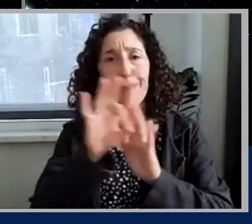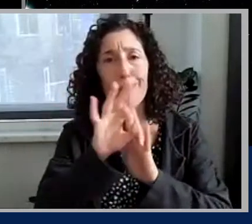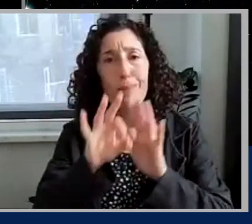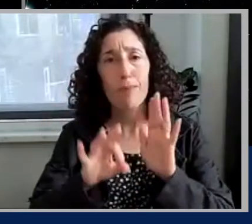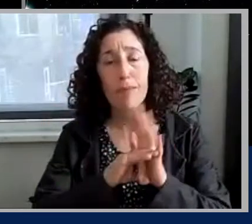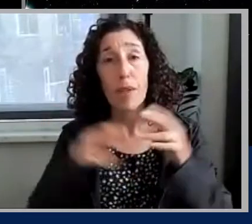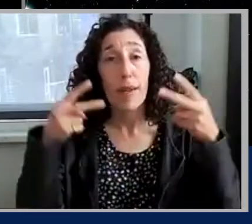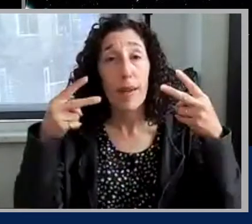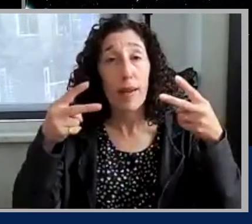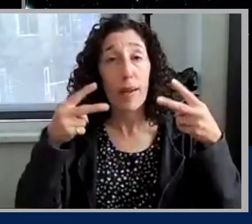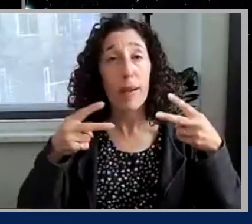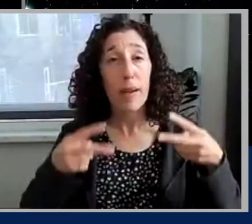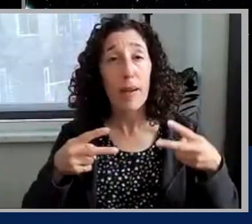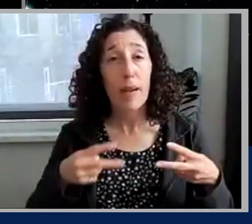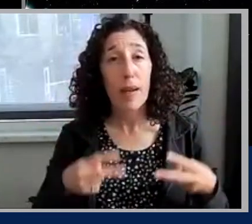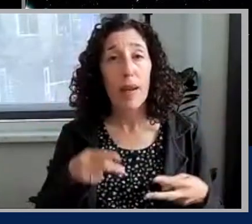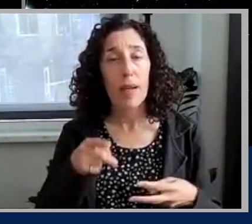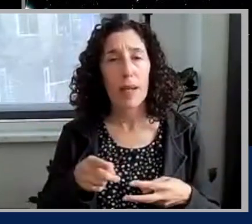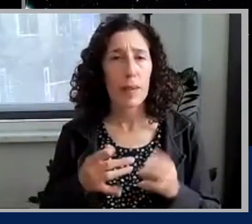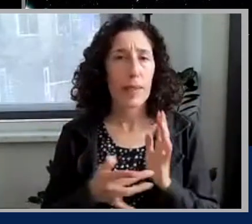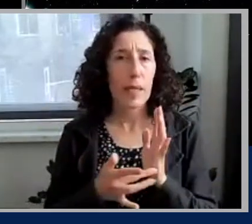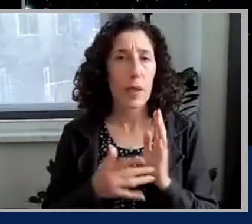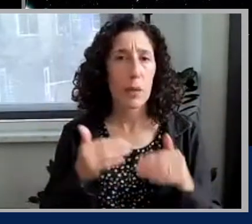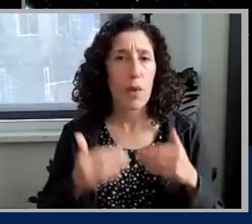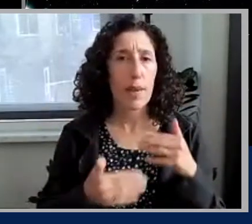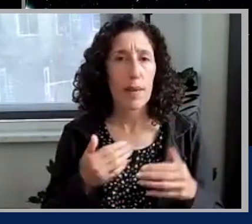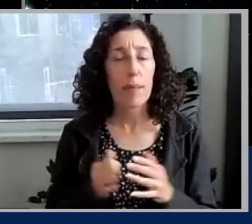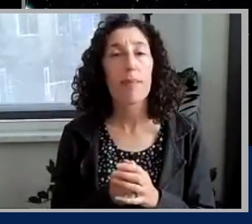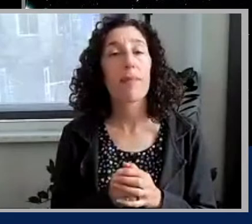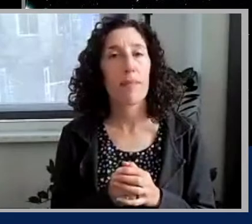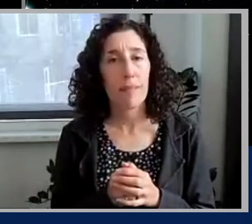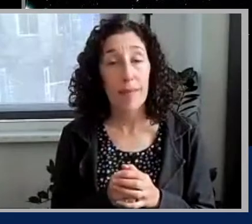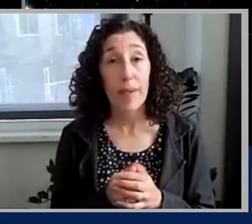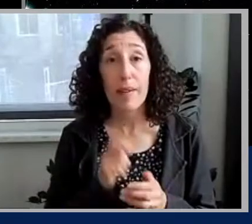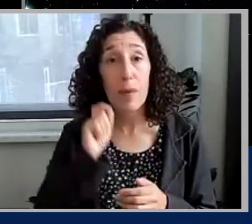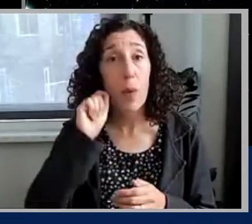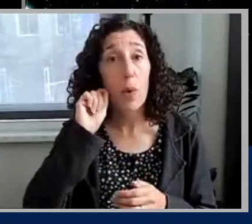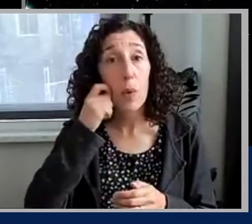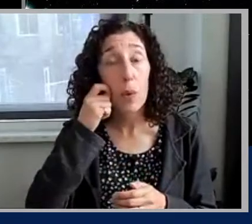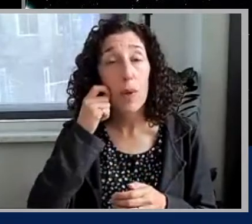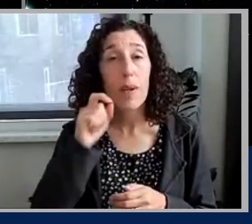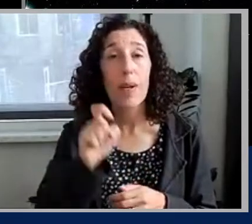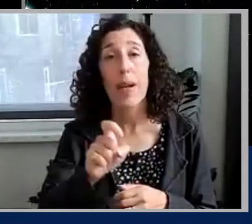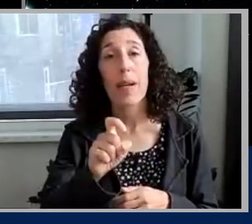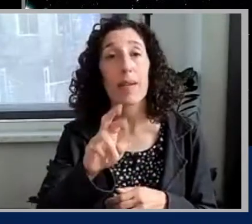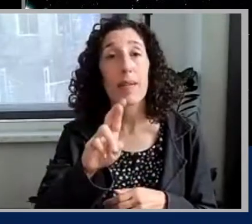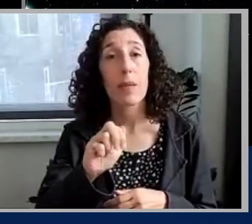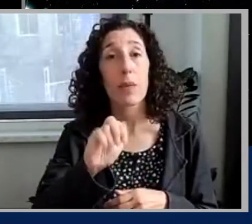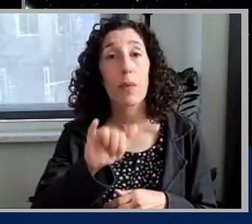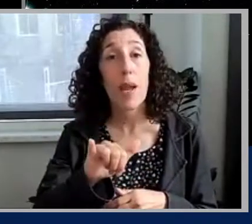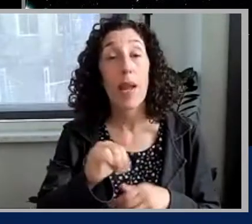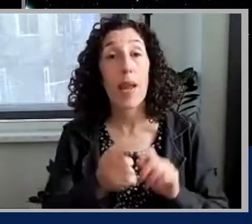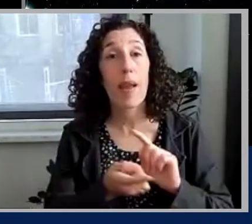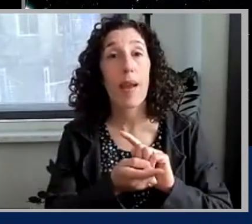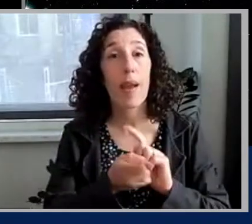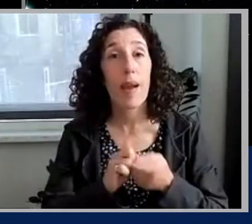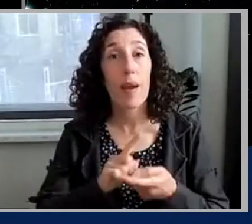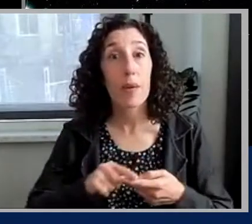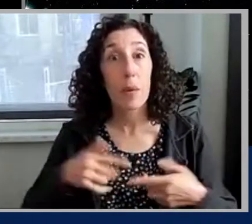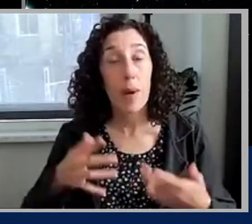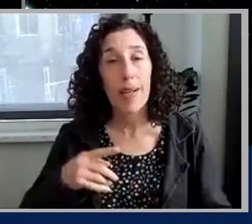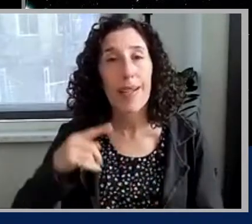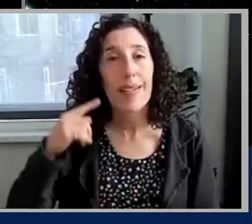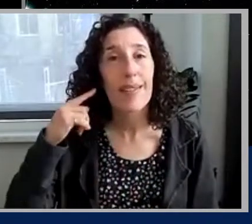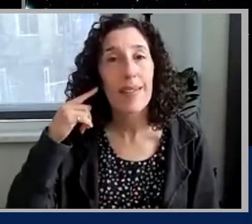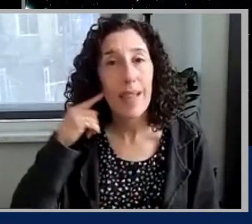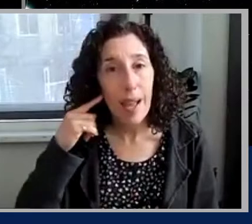this case, the X-ray that you'll hear, it's a really lovely sound. You've got the optical that you're going to hear. It plays like a